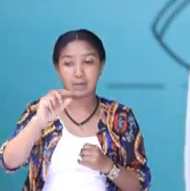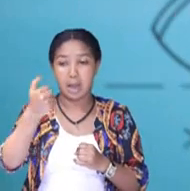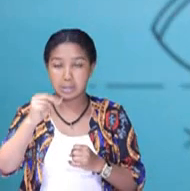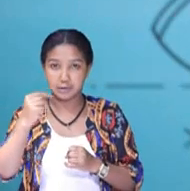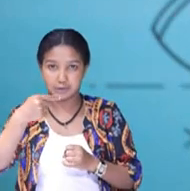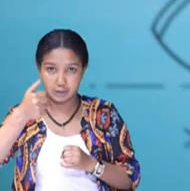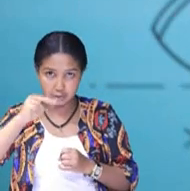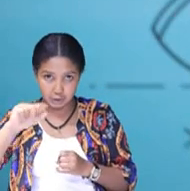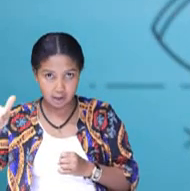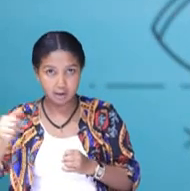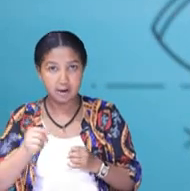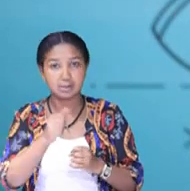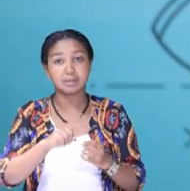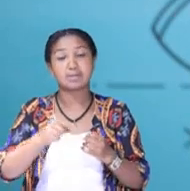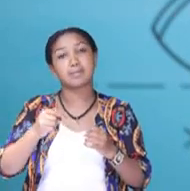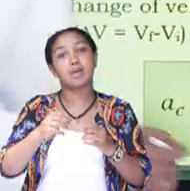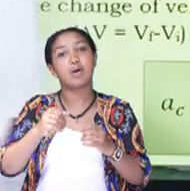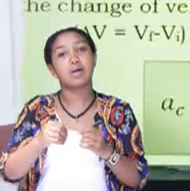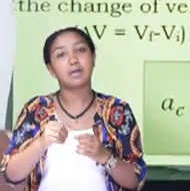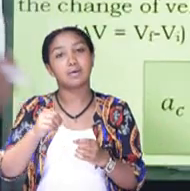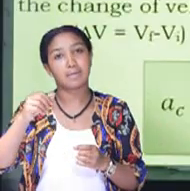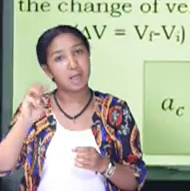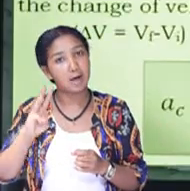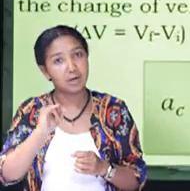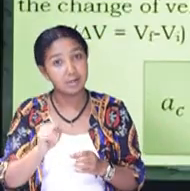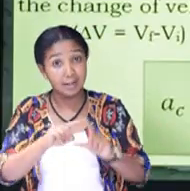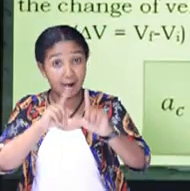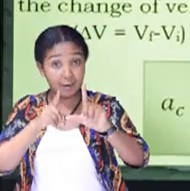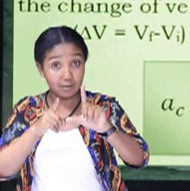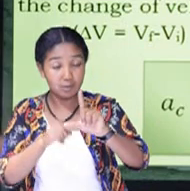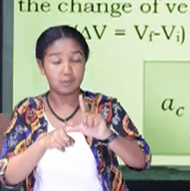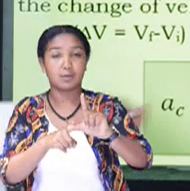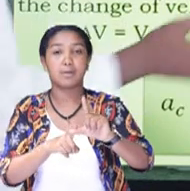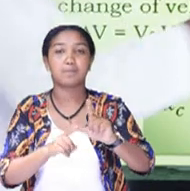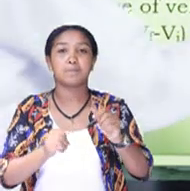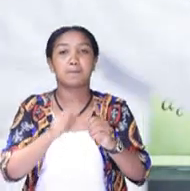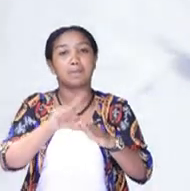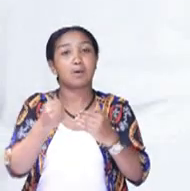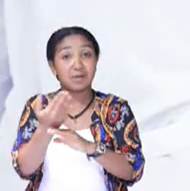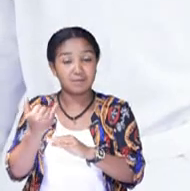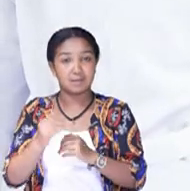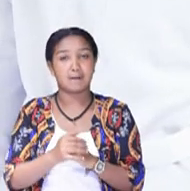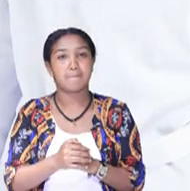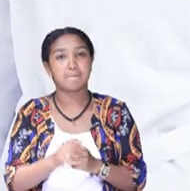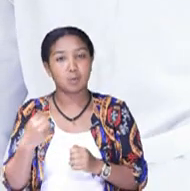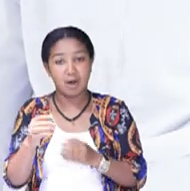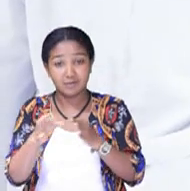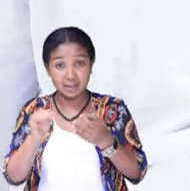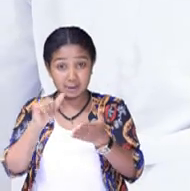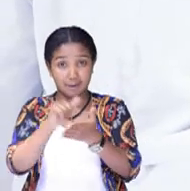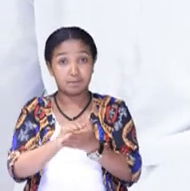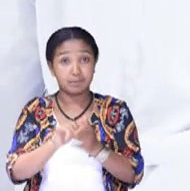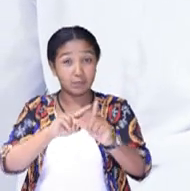acceleration, r is the radius, and alpha is the angular acceleration. So previously we have stated